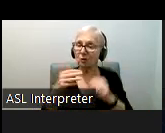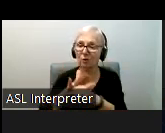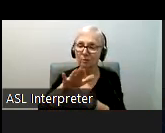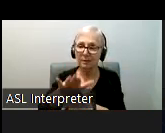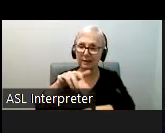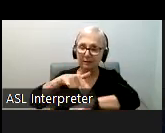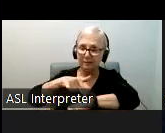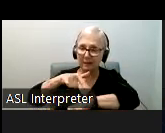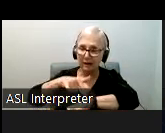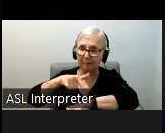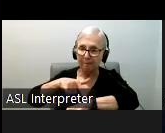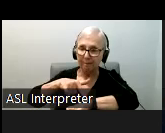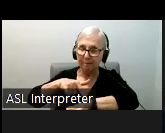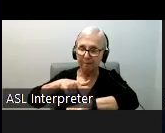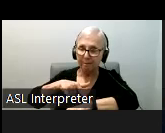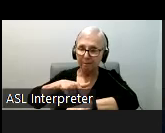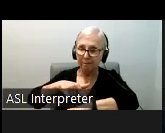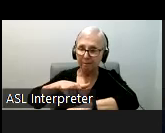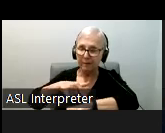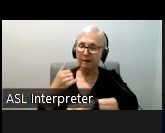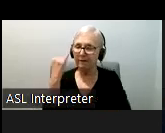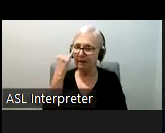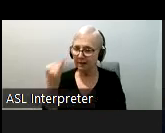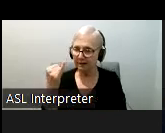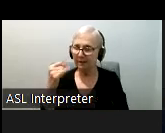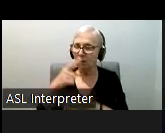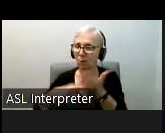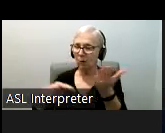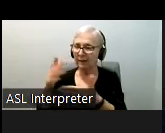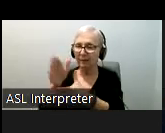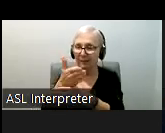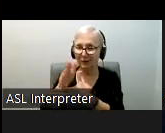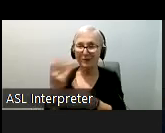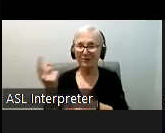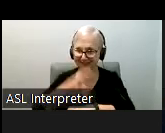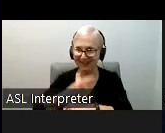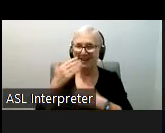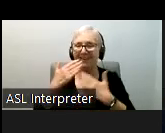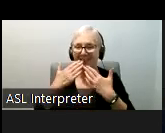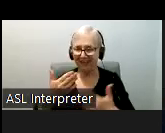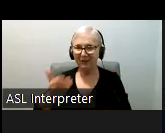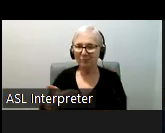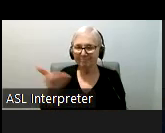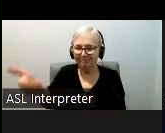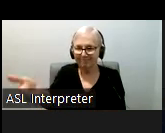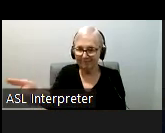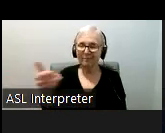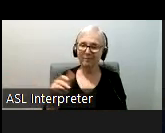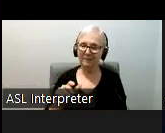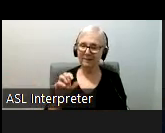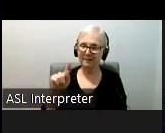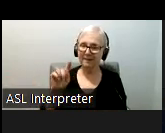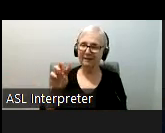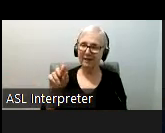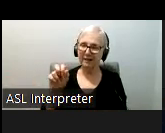time to have an idea of what he will be sharing with you all today. So with that, I'll pass it over to Stephen.